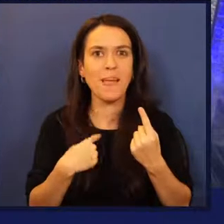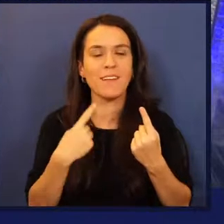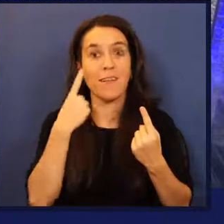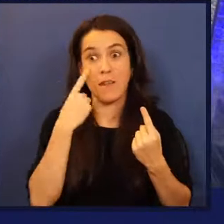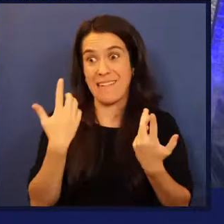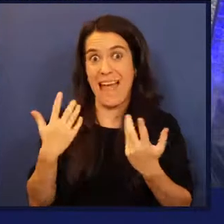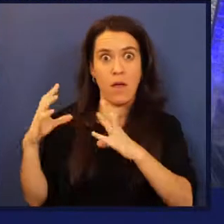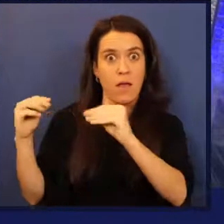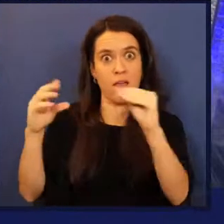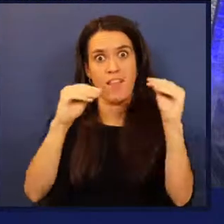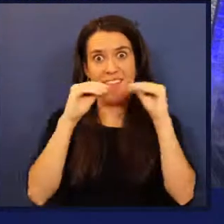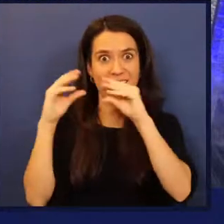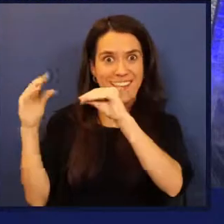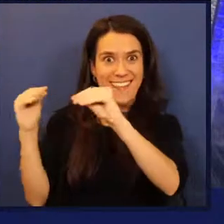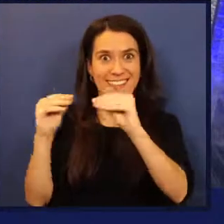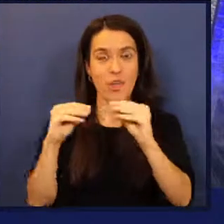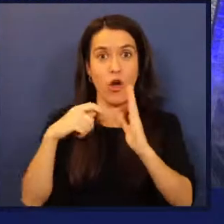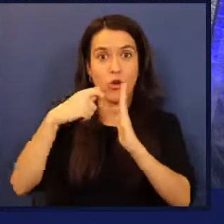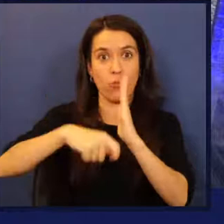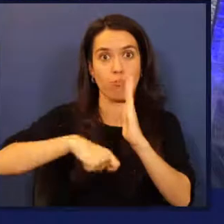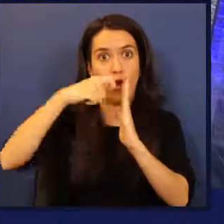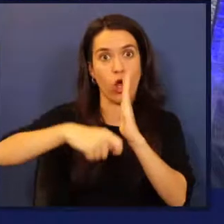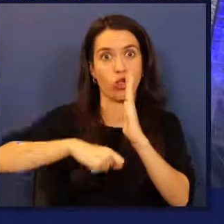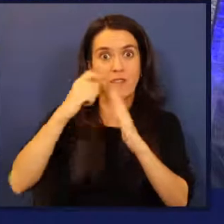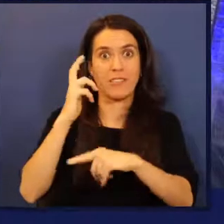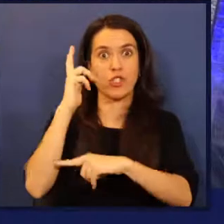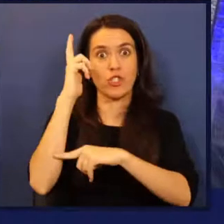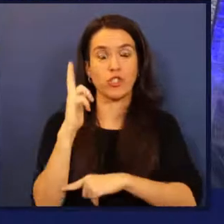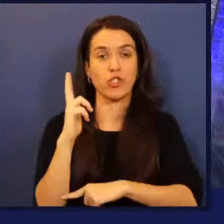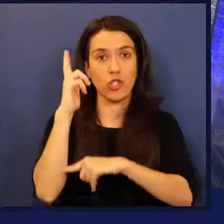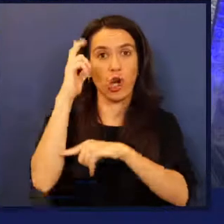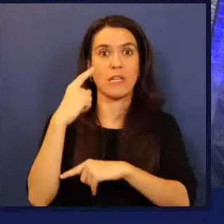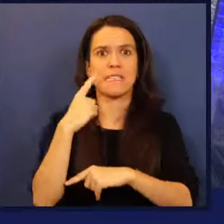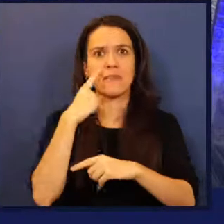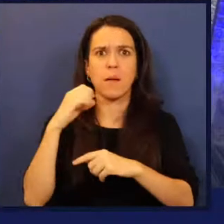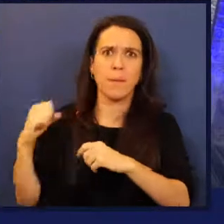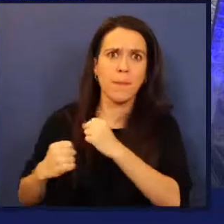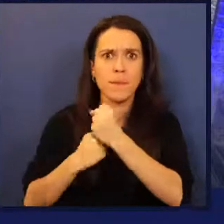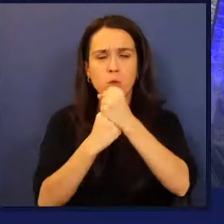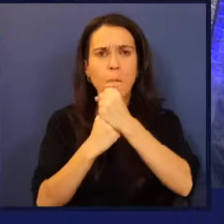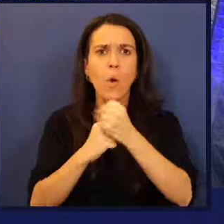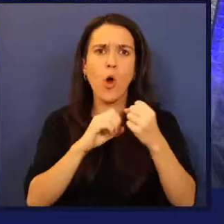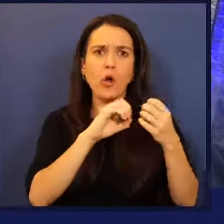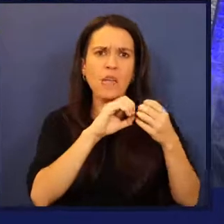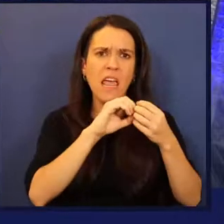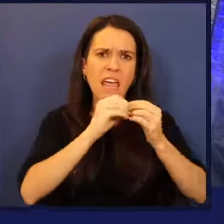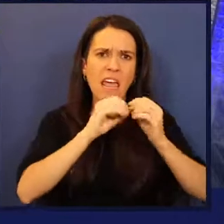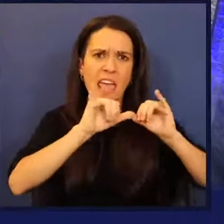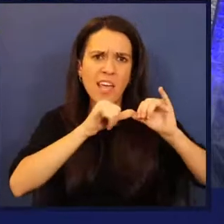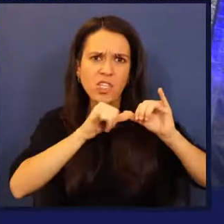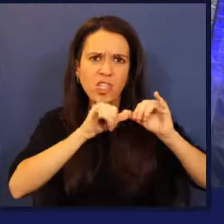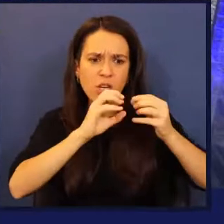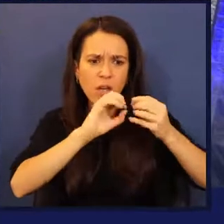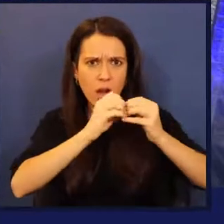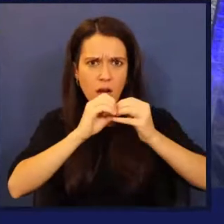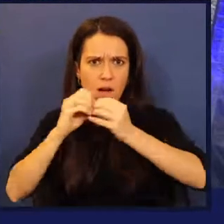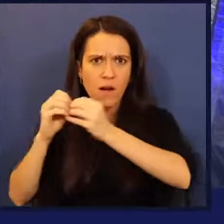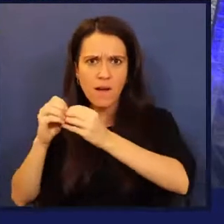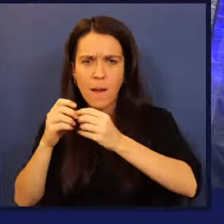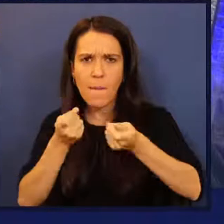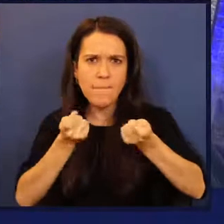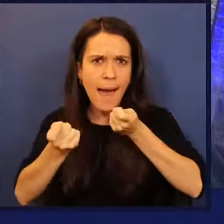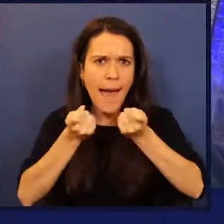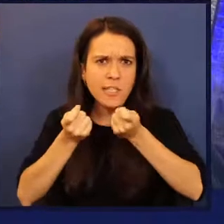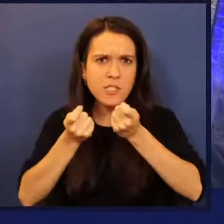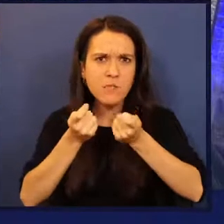had at the beginning of a project and the support of even engineering management and engineering leadership in pausing. Because